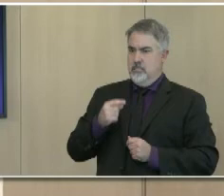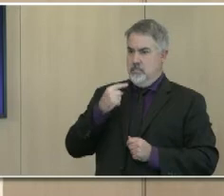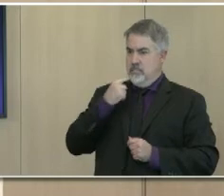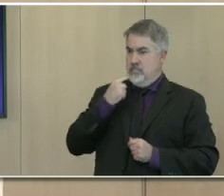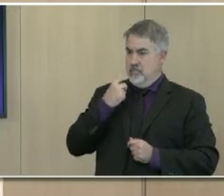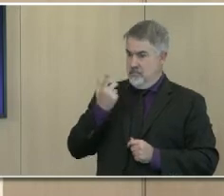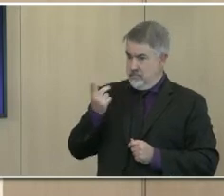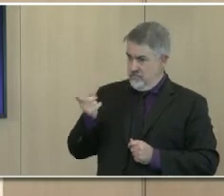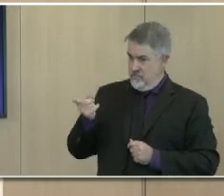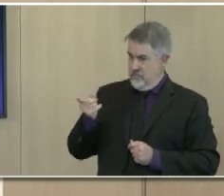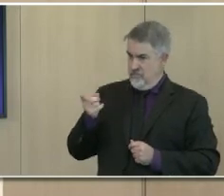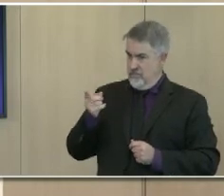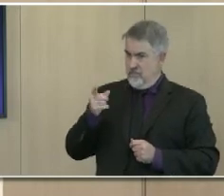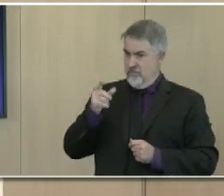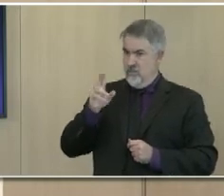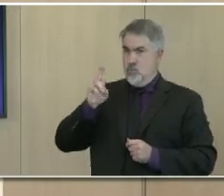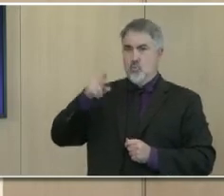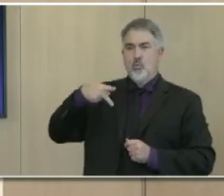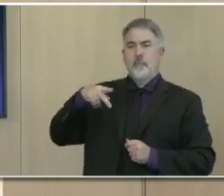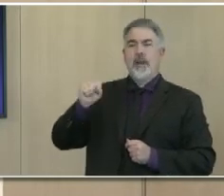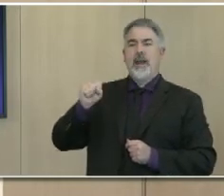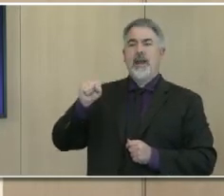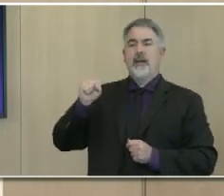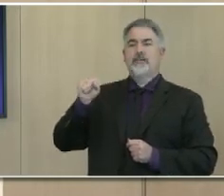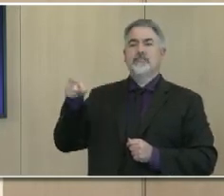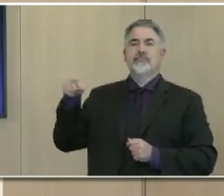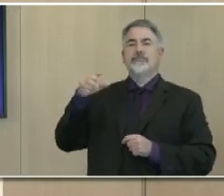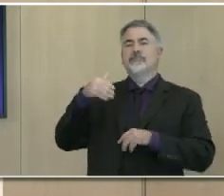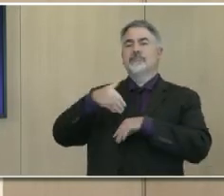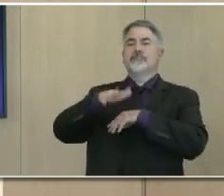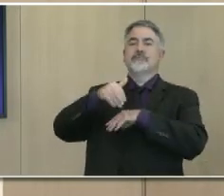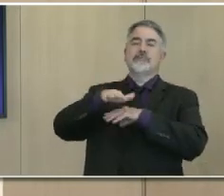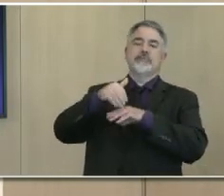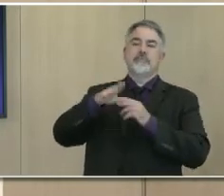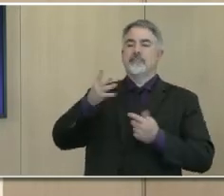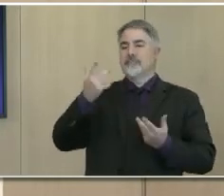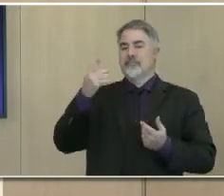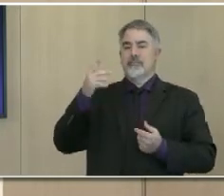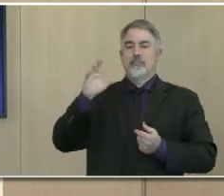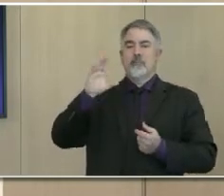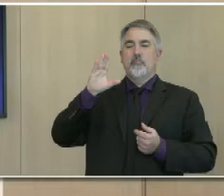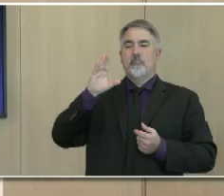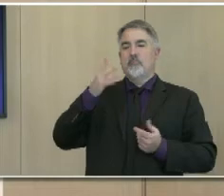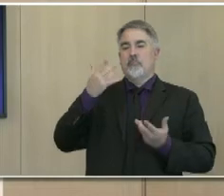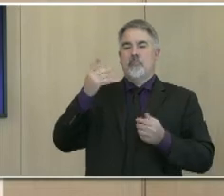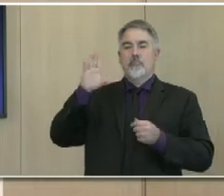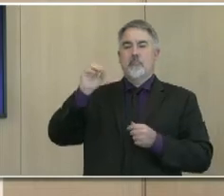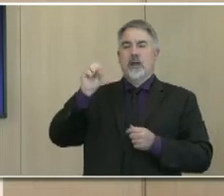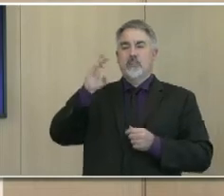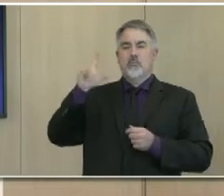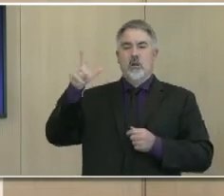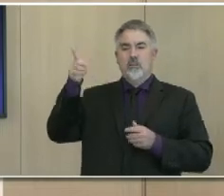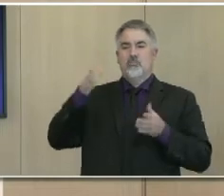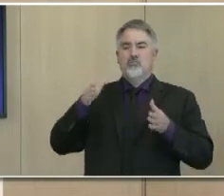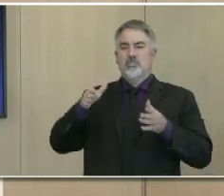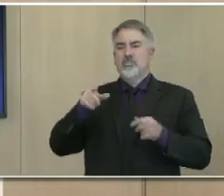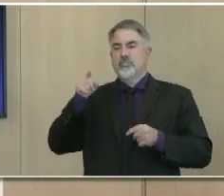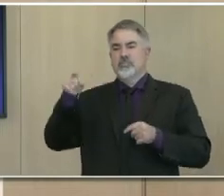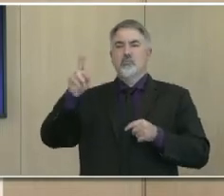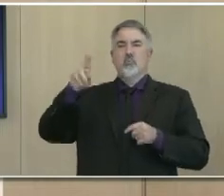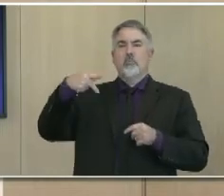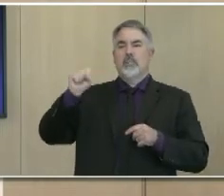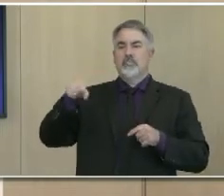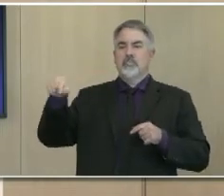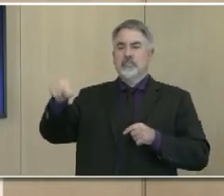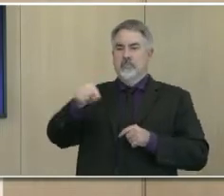COVID-19 at the UPS location on Boswell Court or other UPS offices? UPS is not confirming cases citing